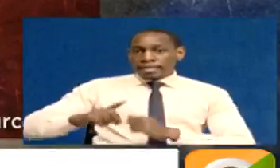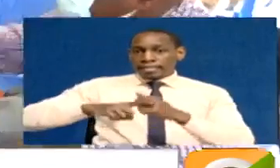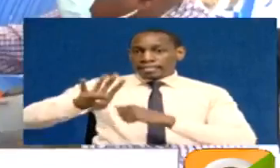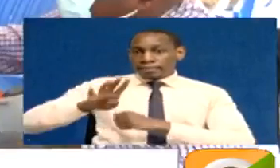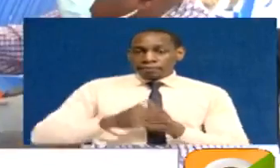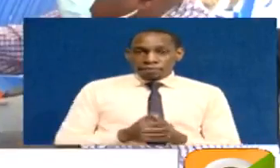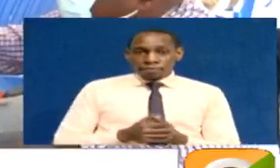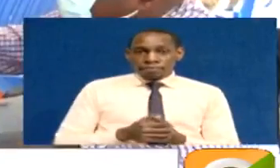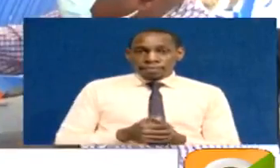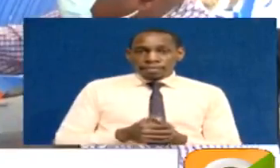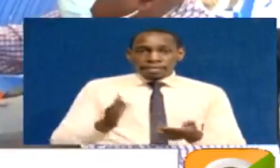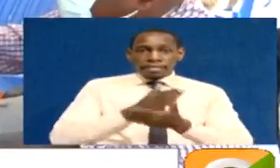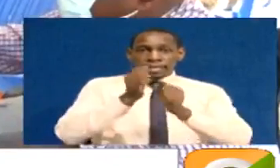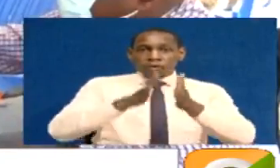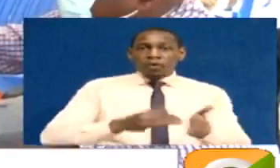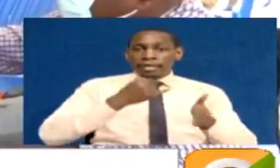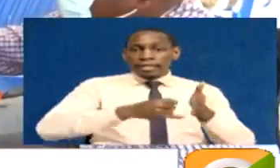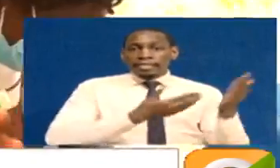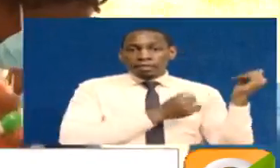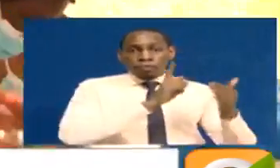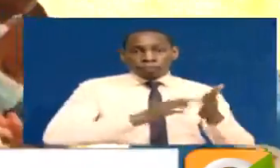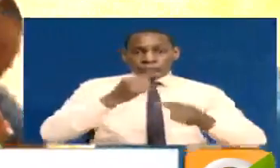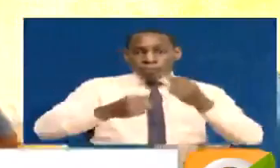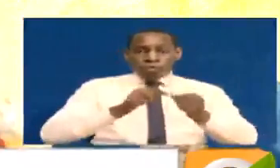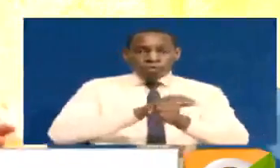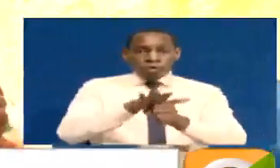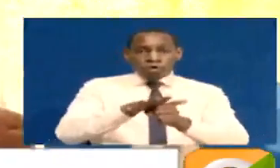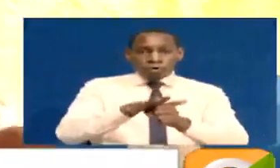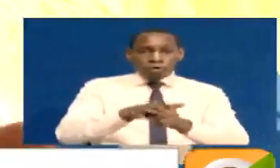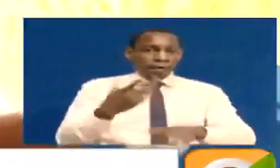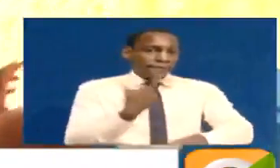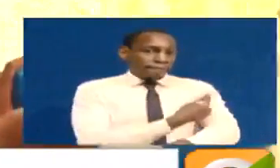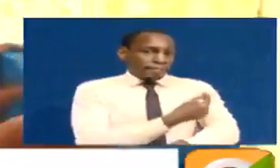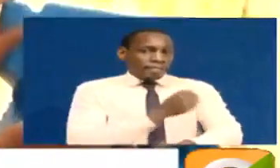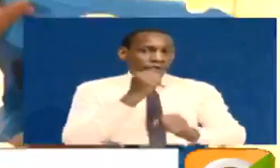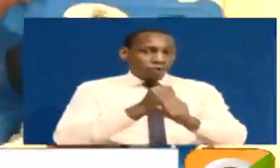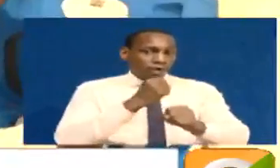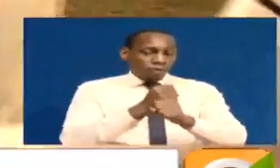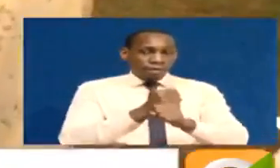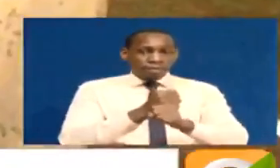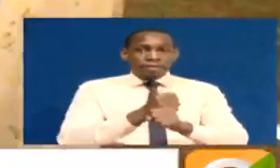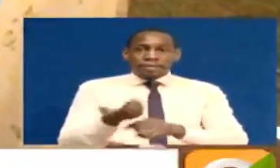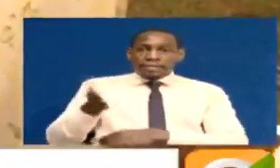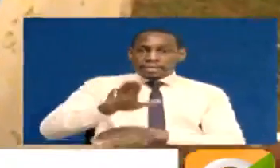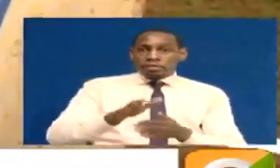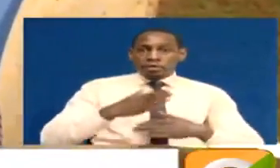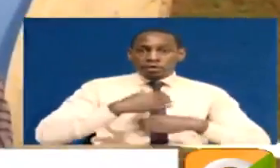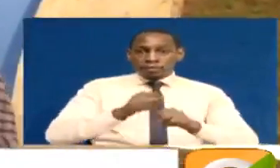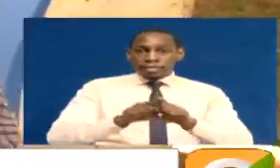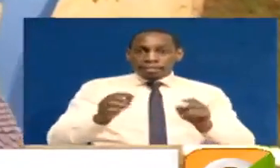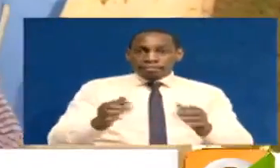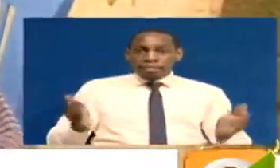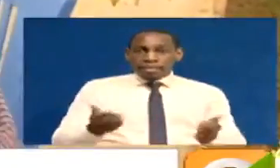16,264. Players in the industry are hopeful that the ongoing COVID-19 vaccination exercise will restore confidence and